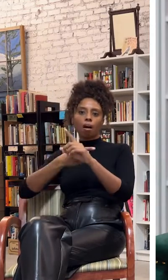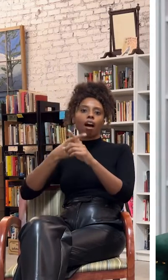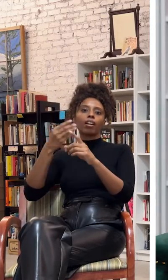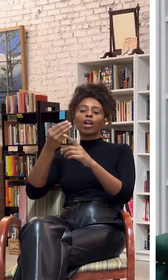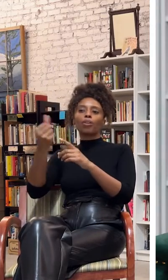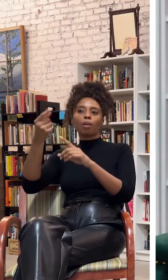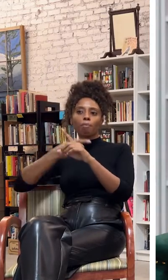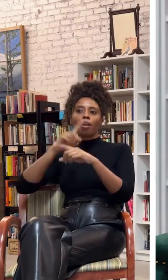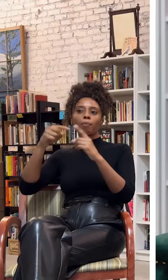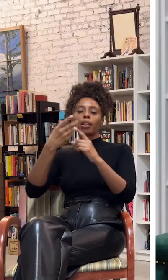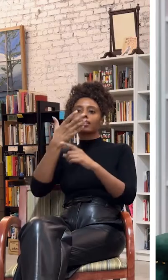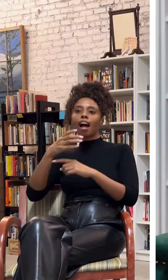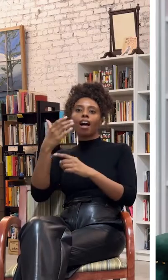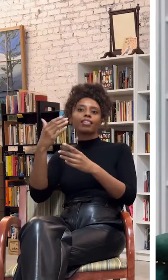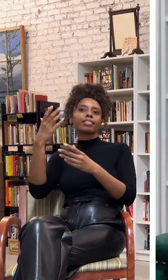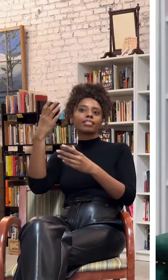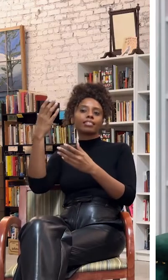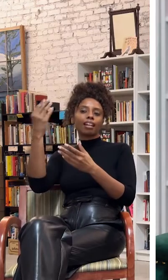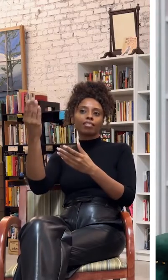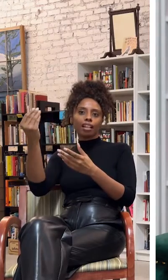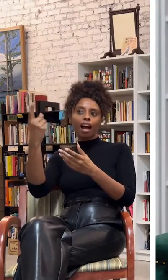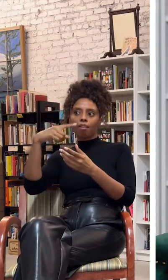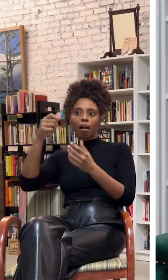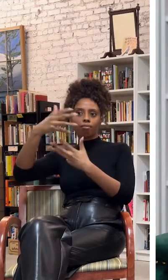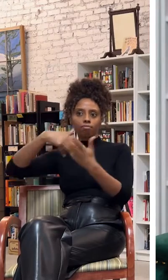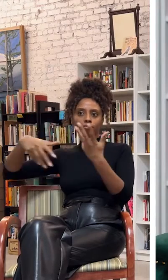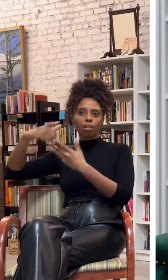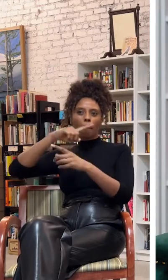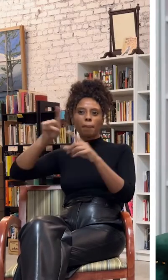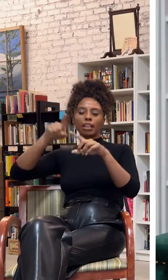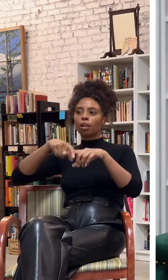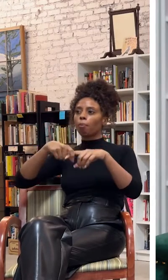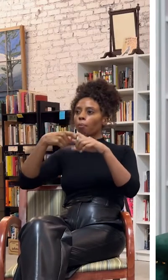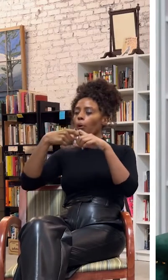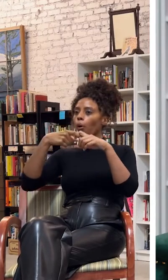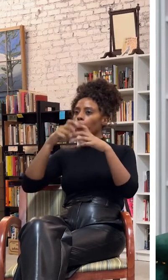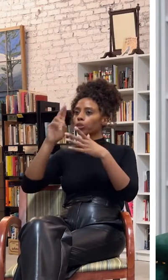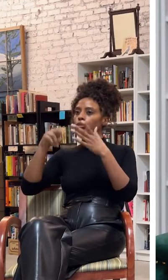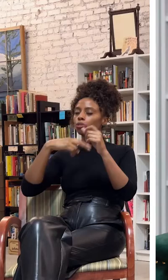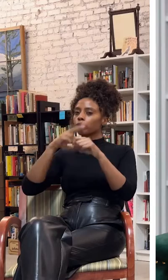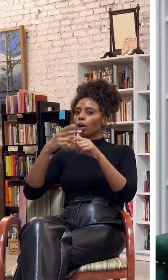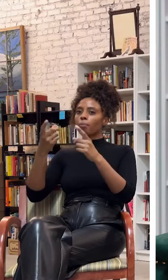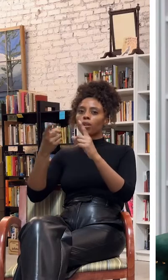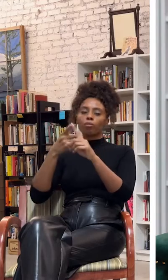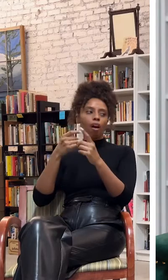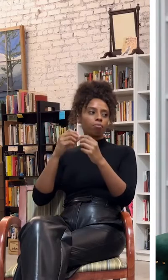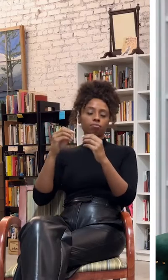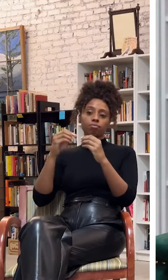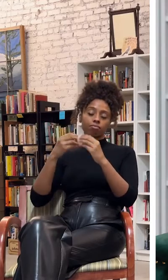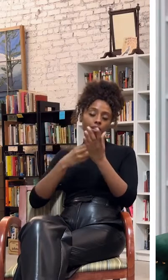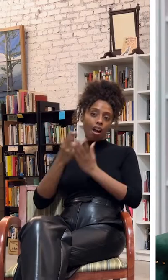when it's nice and hot and we can be outside. And there's always this pause. And it's usually coming from a lot of,